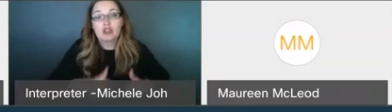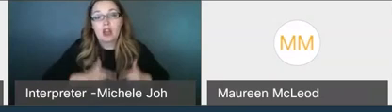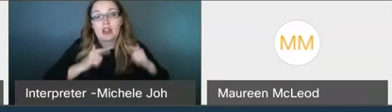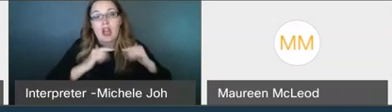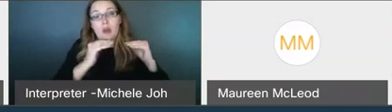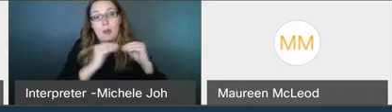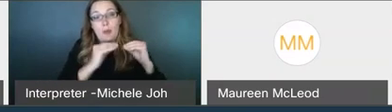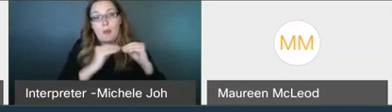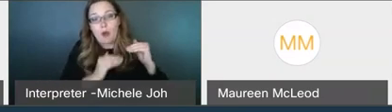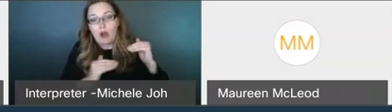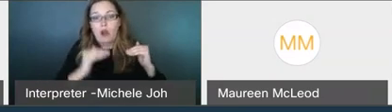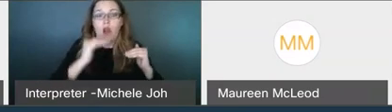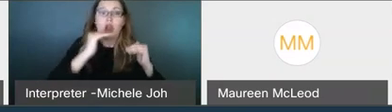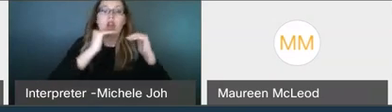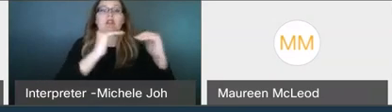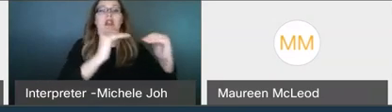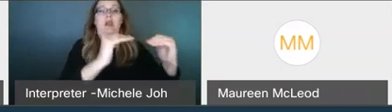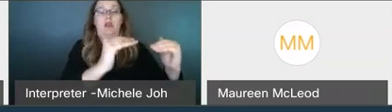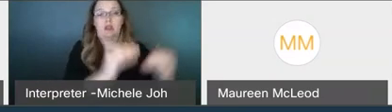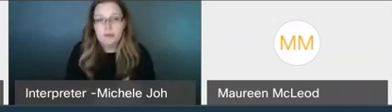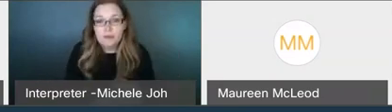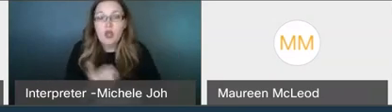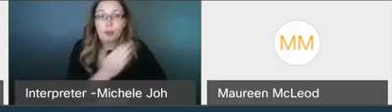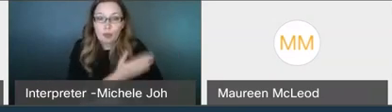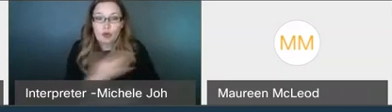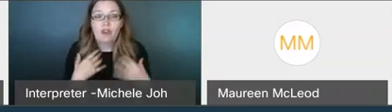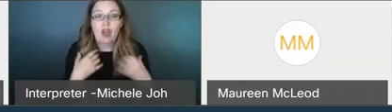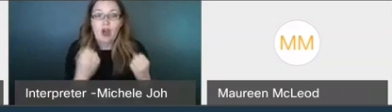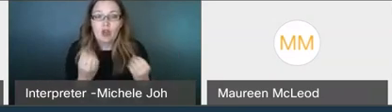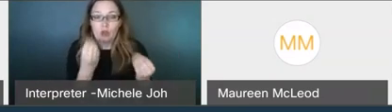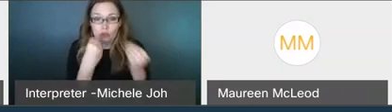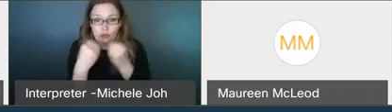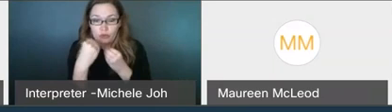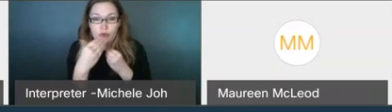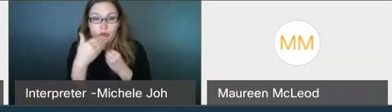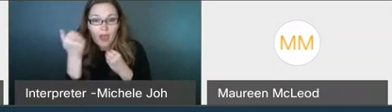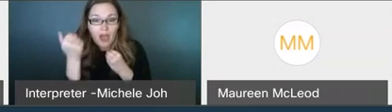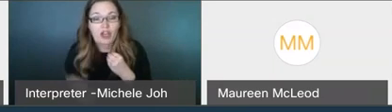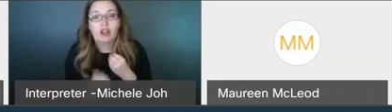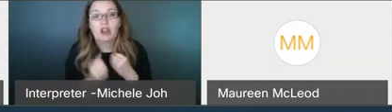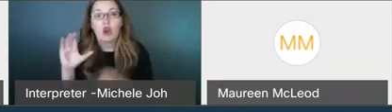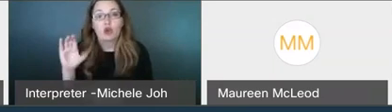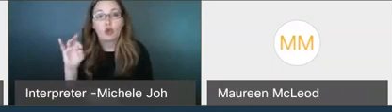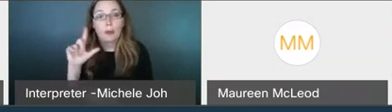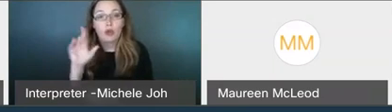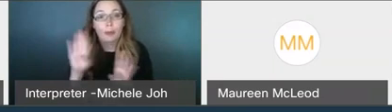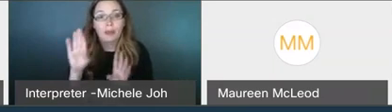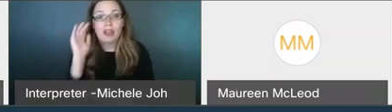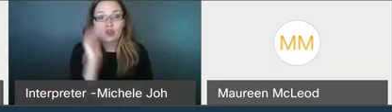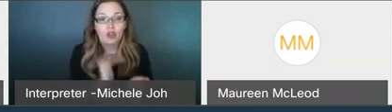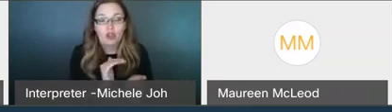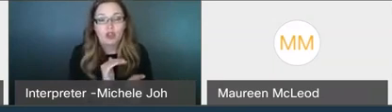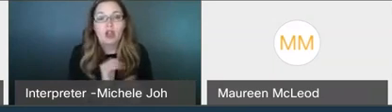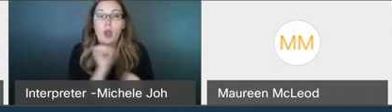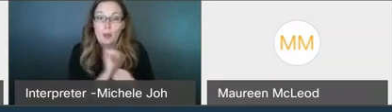use disorder. It's quite clear that people have improved health and nutritional status. There is a decrease in criminal behavior, and there's an increase in